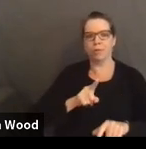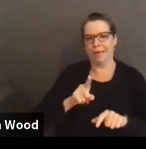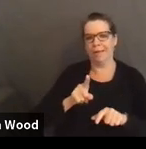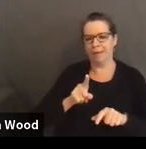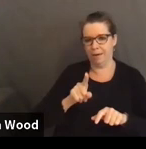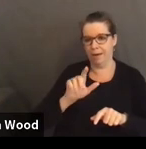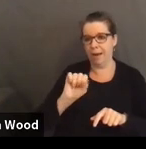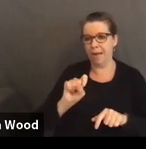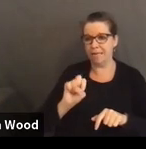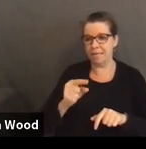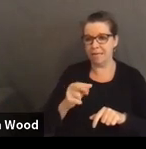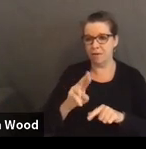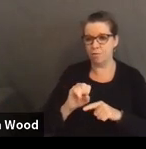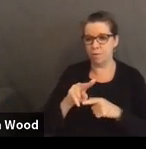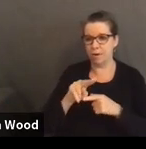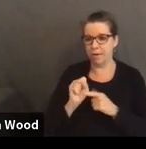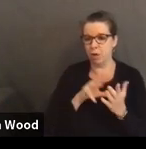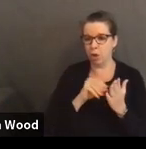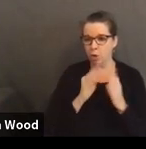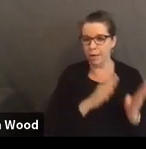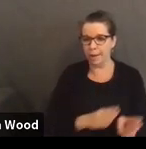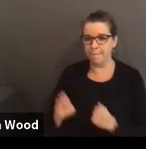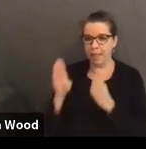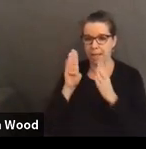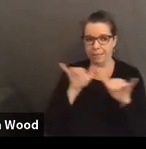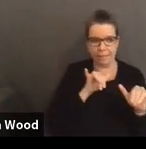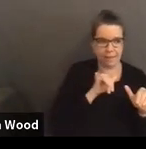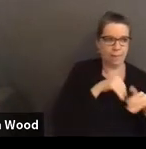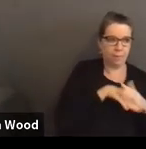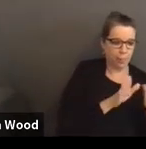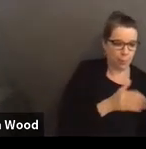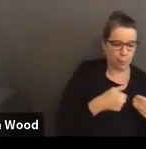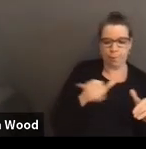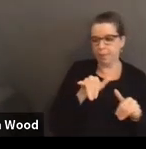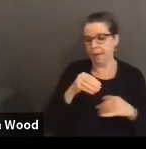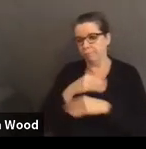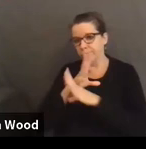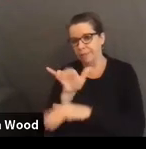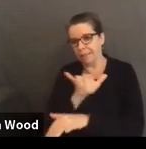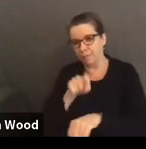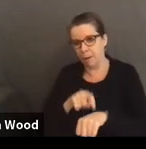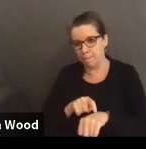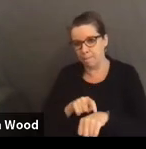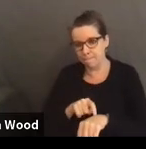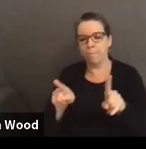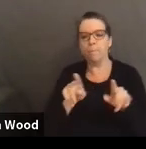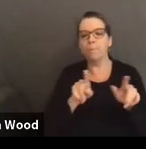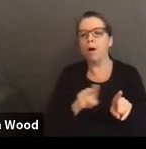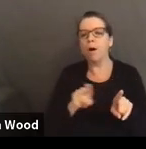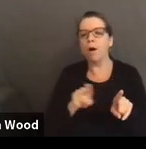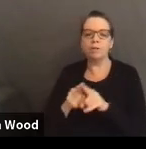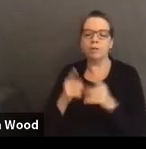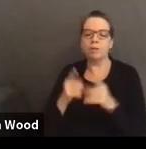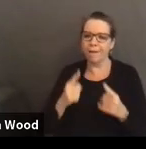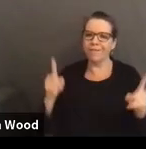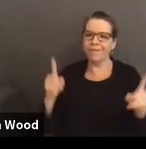asynchronous learning plans and materials available for your students, but you have effective